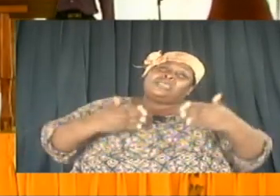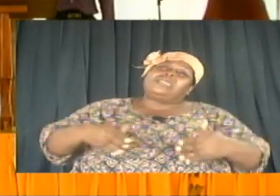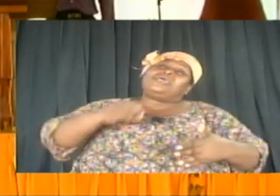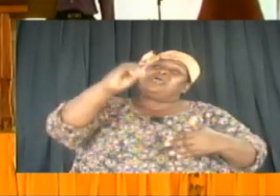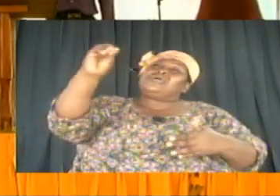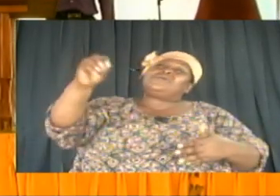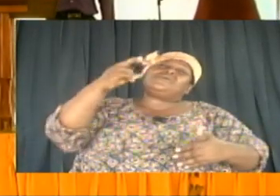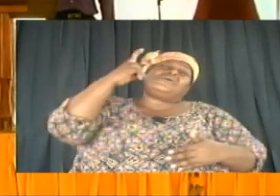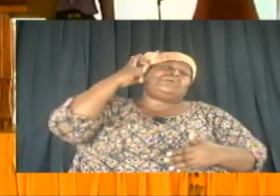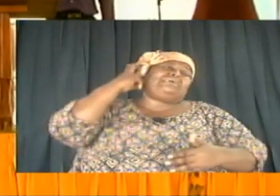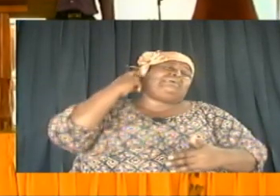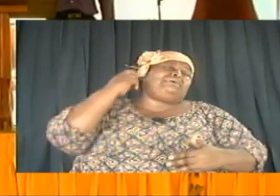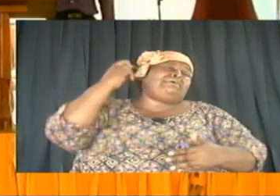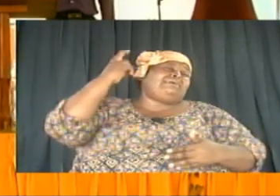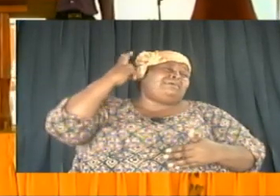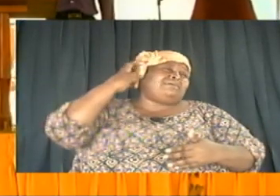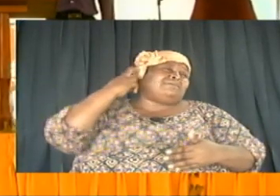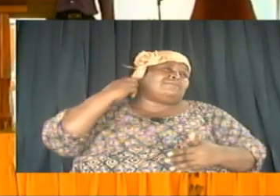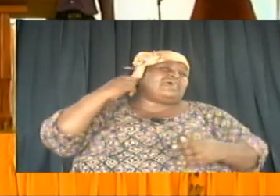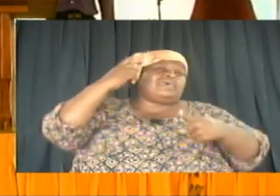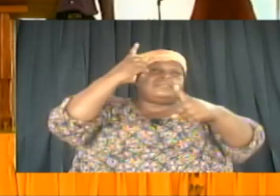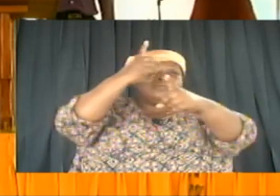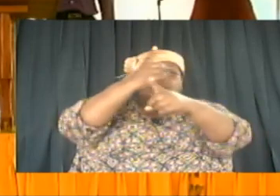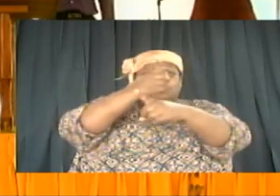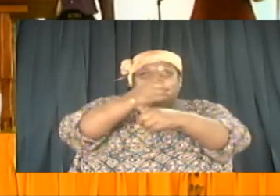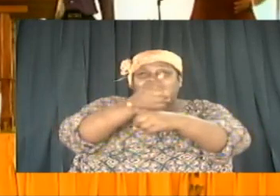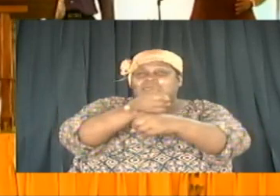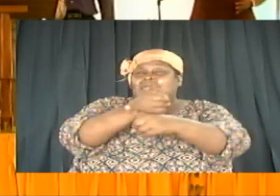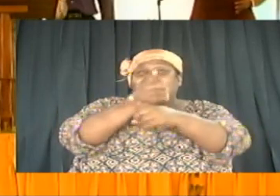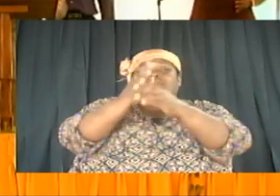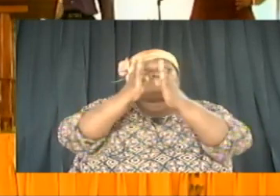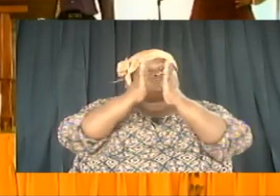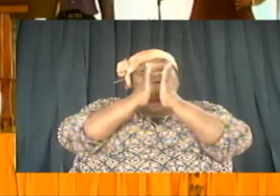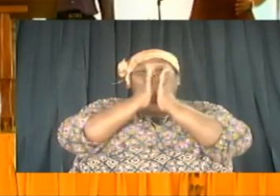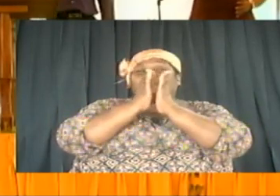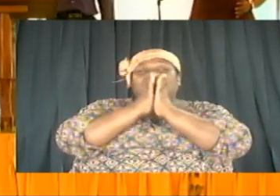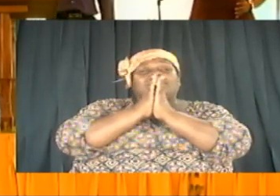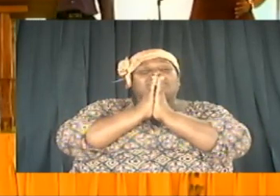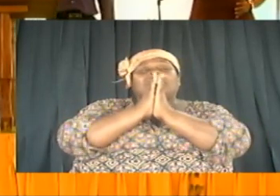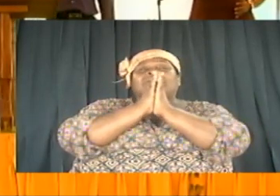promise. Hear our ear and